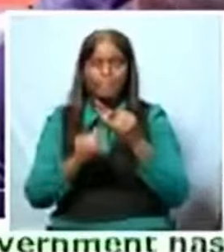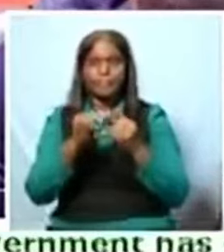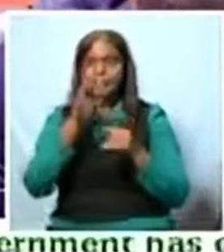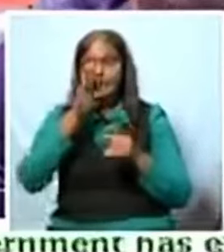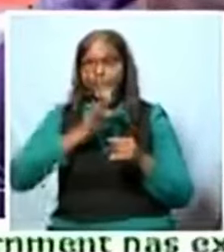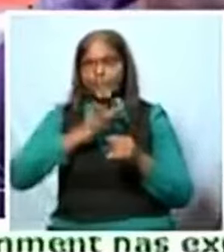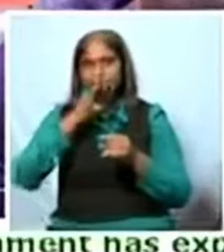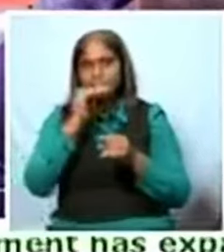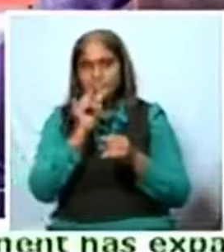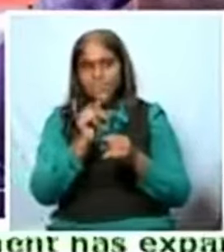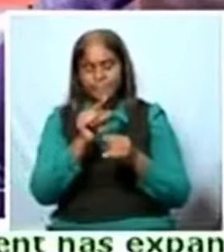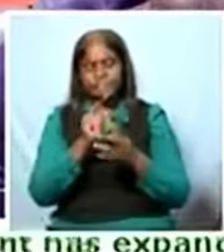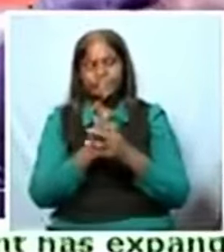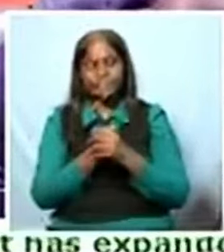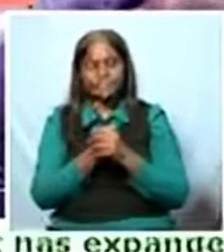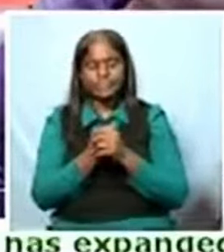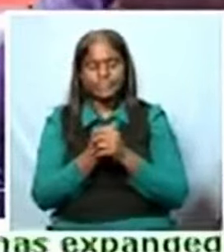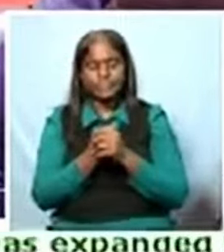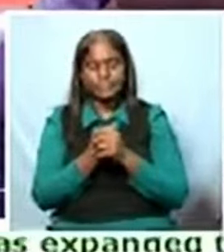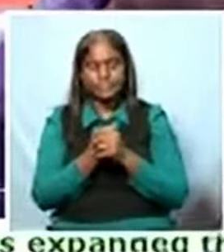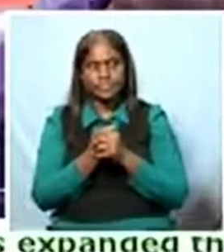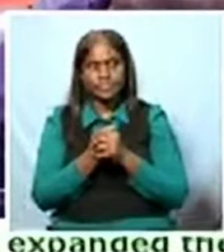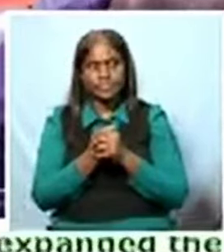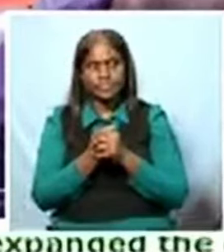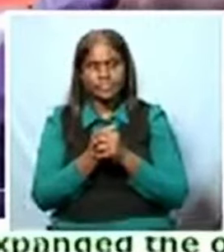Madam Speaker,